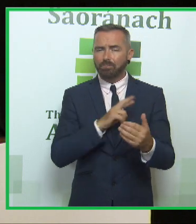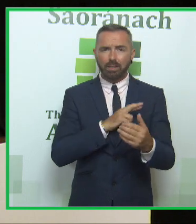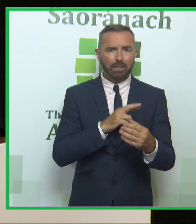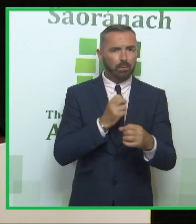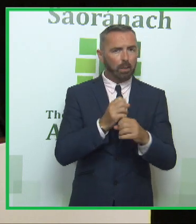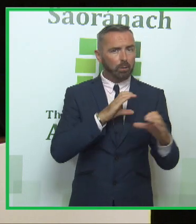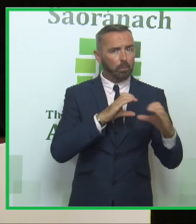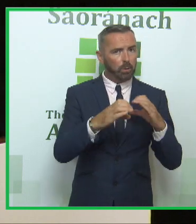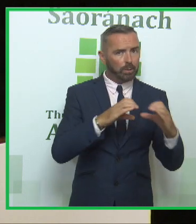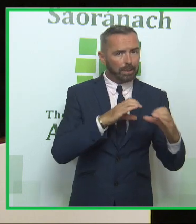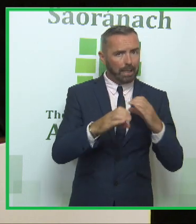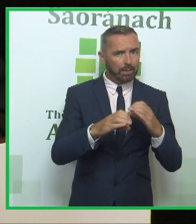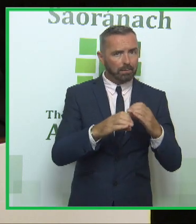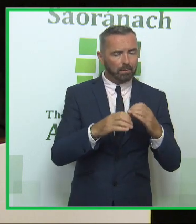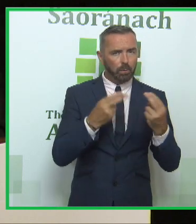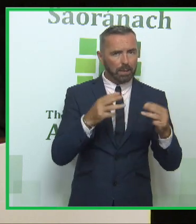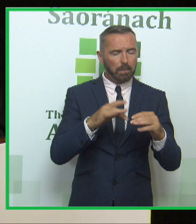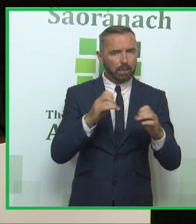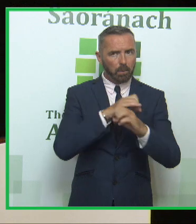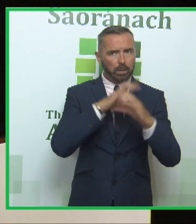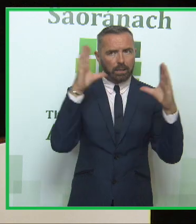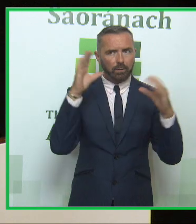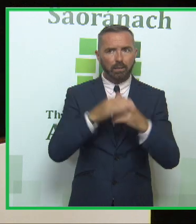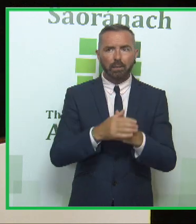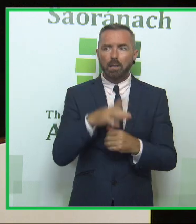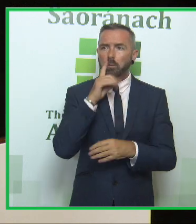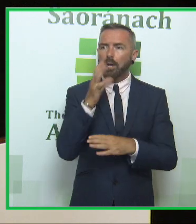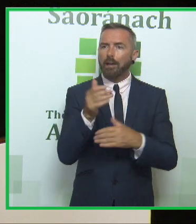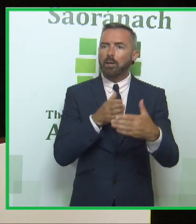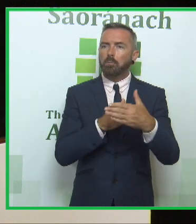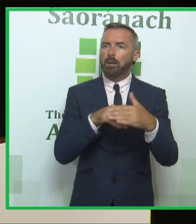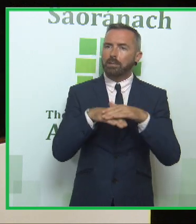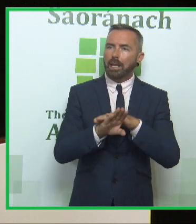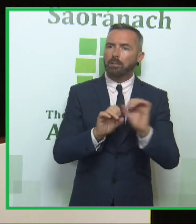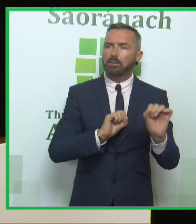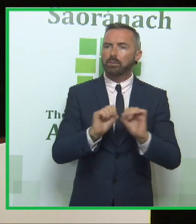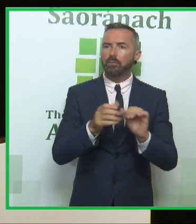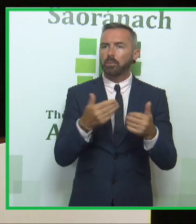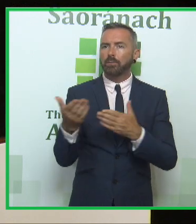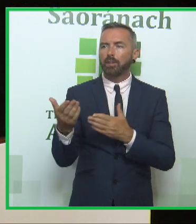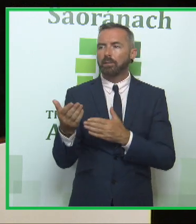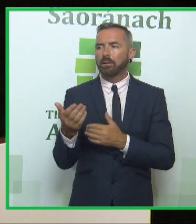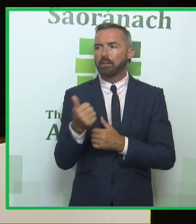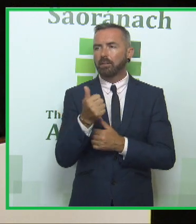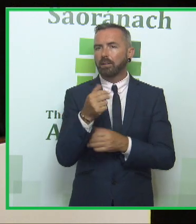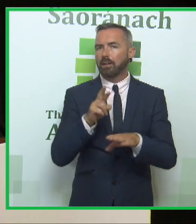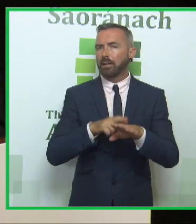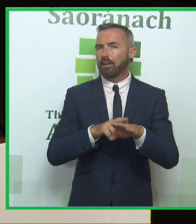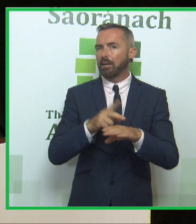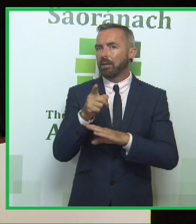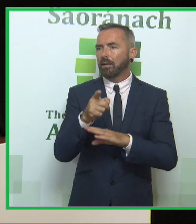discussion yesterday about making it clearer. But there are barriers to entry, and that again can